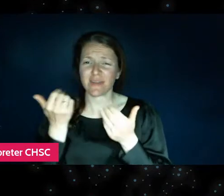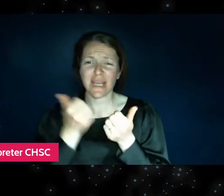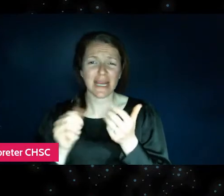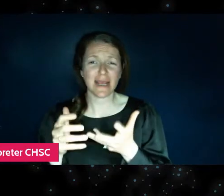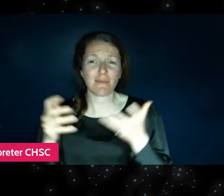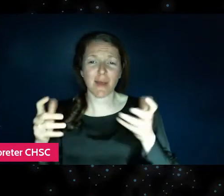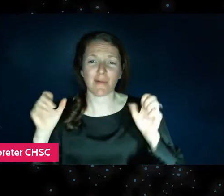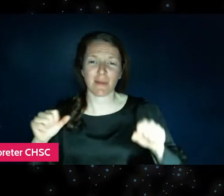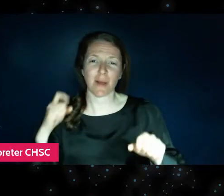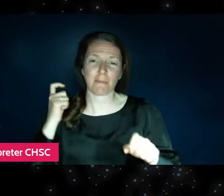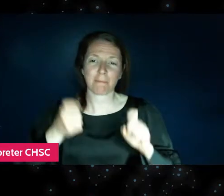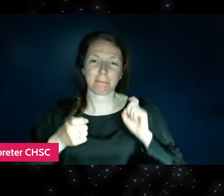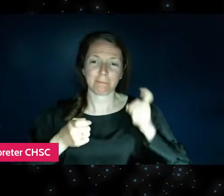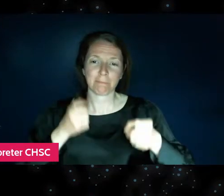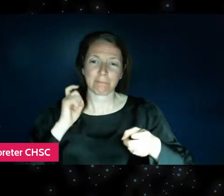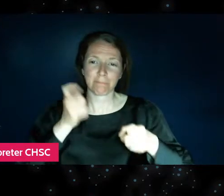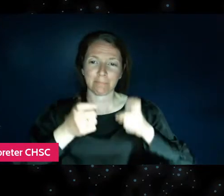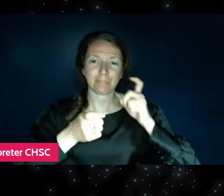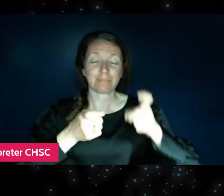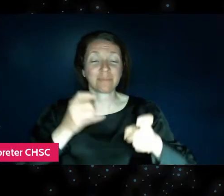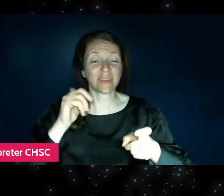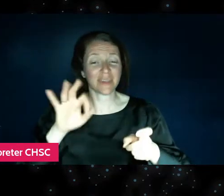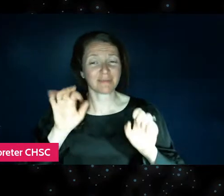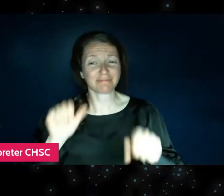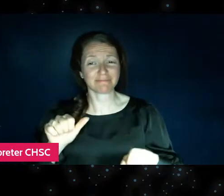to donate, please visit